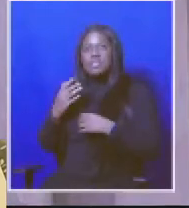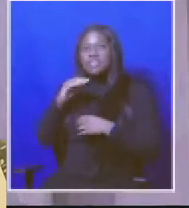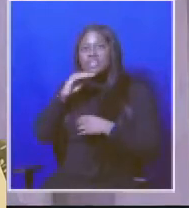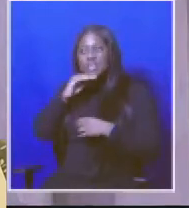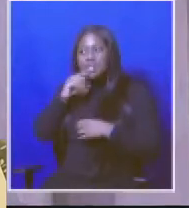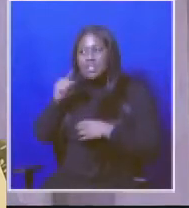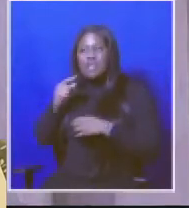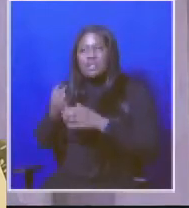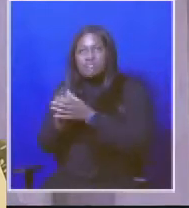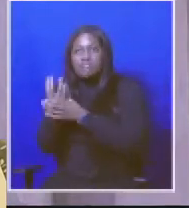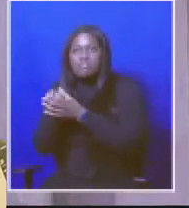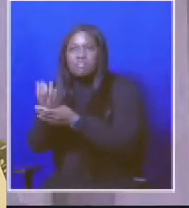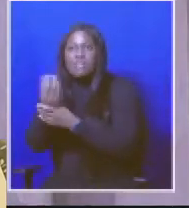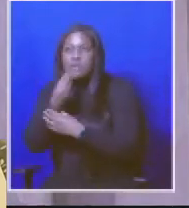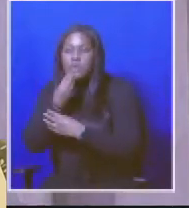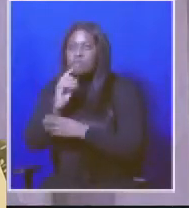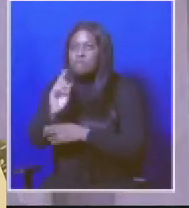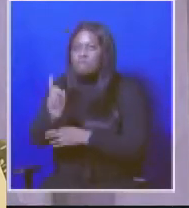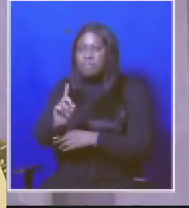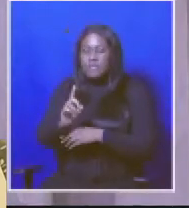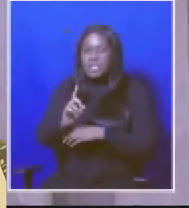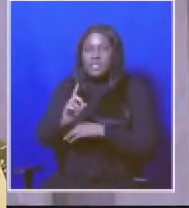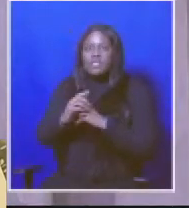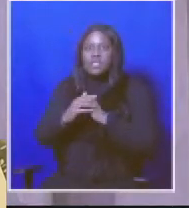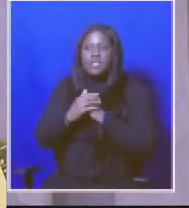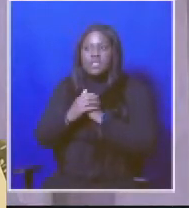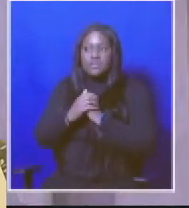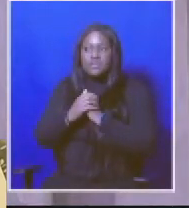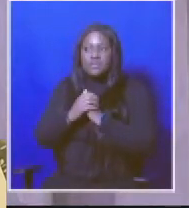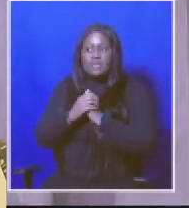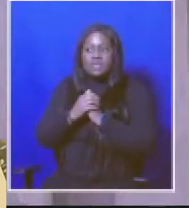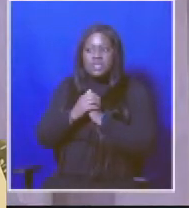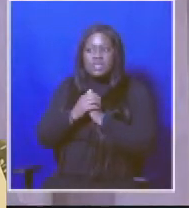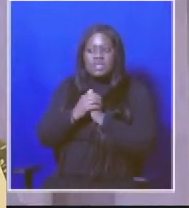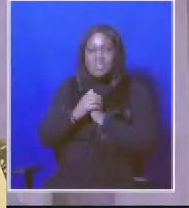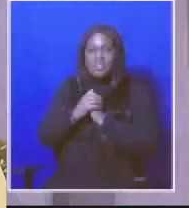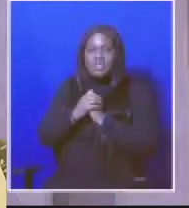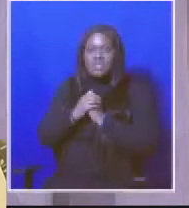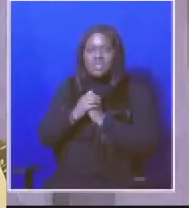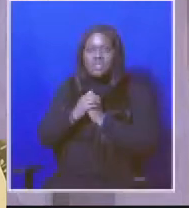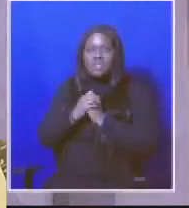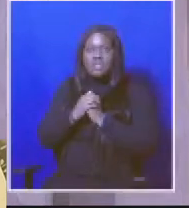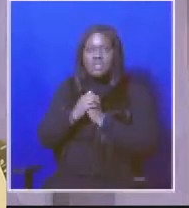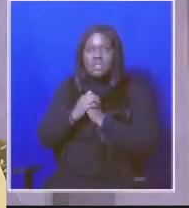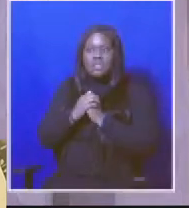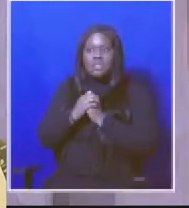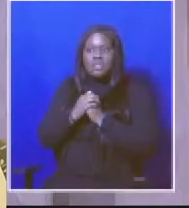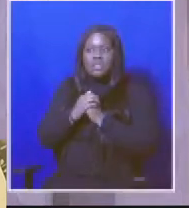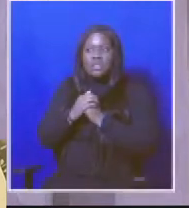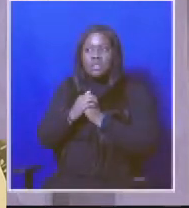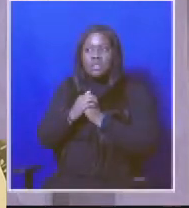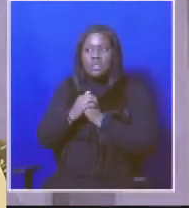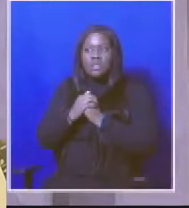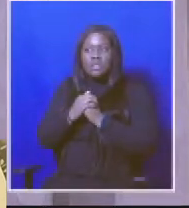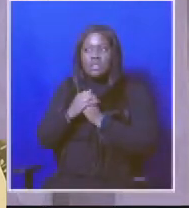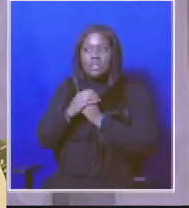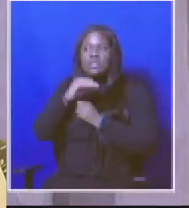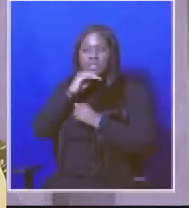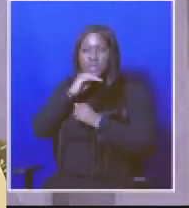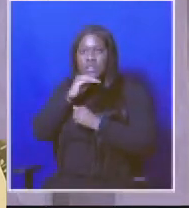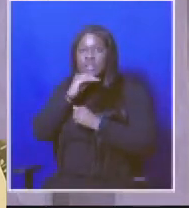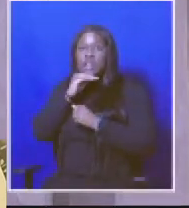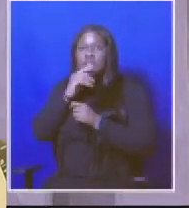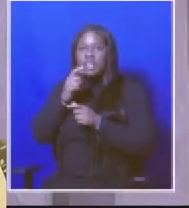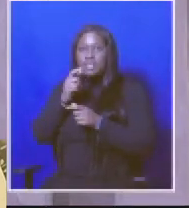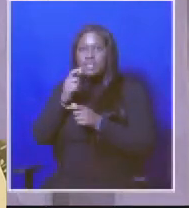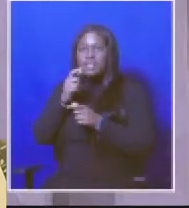food. So we are saying there need to be a balance that you redistribute land to ensure more